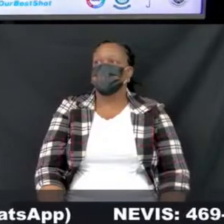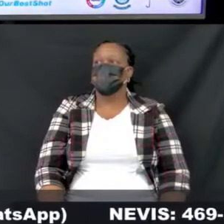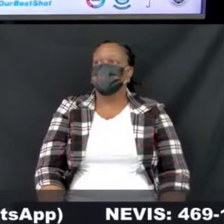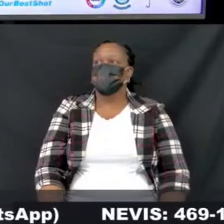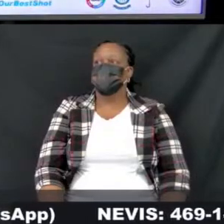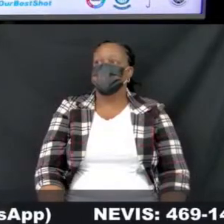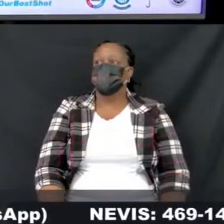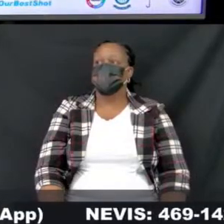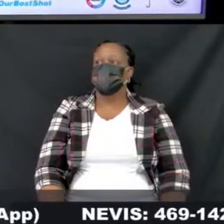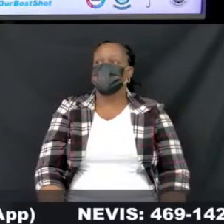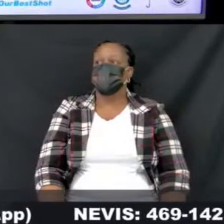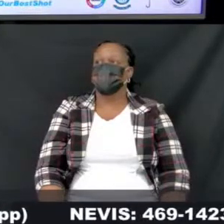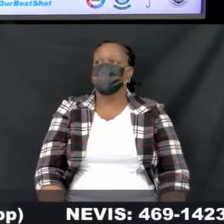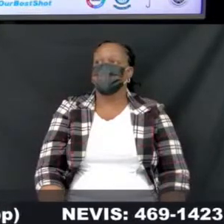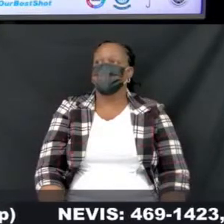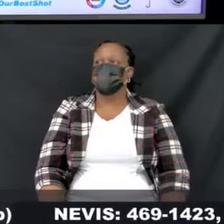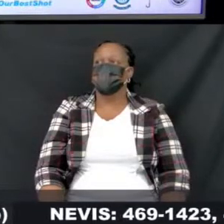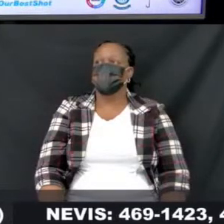Right, and